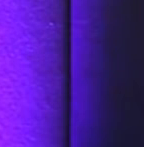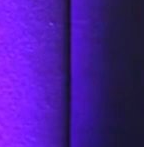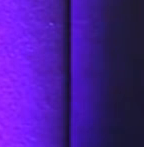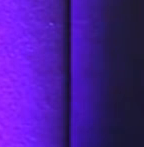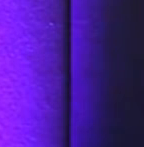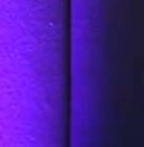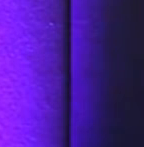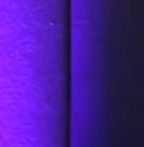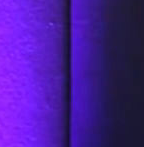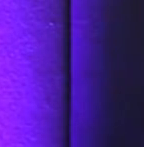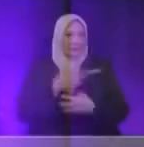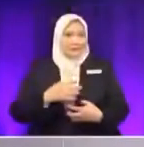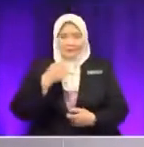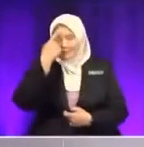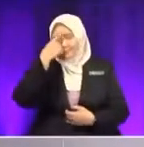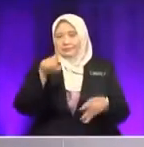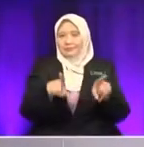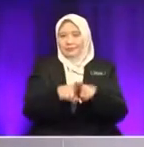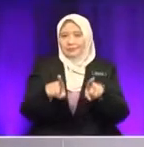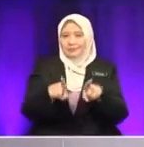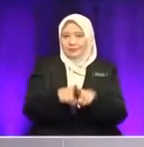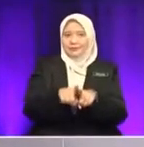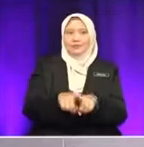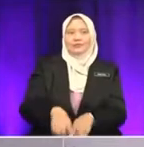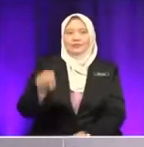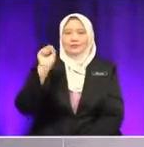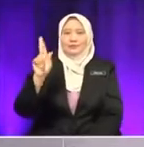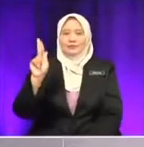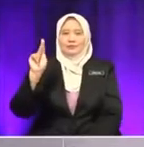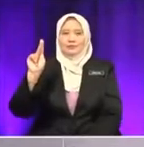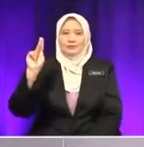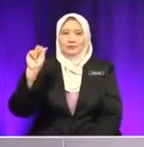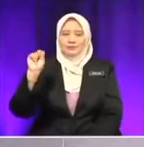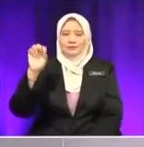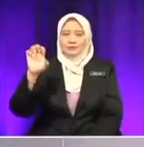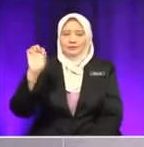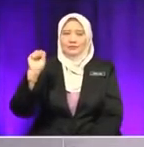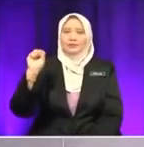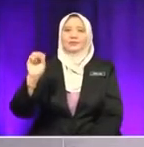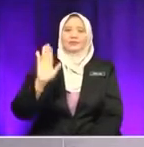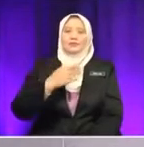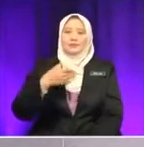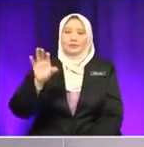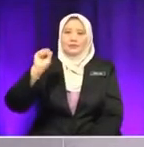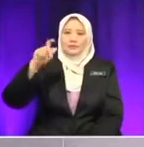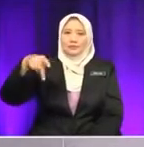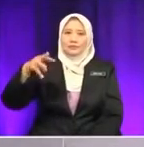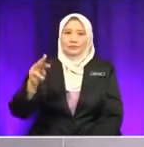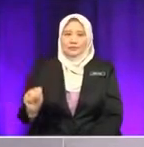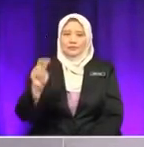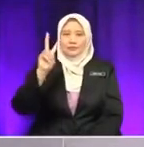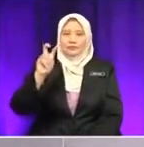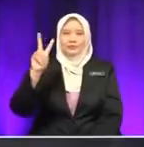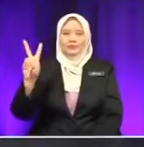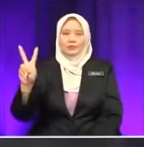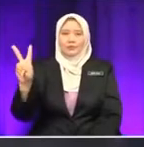you know, pretty much excited to get to know for Sukses SPM 2022, English language, what are we having today, right?